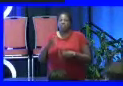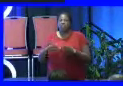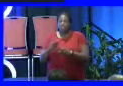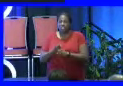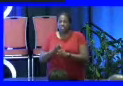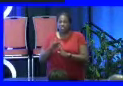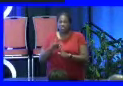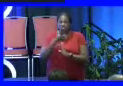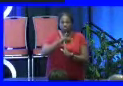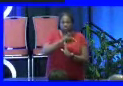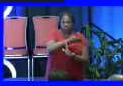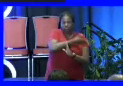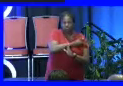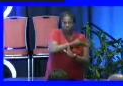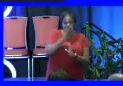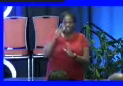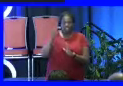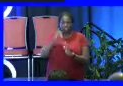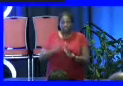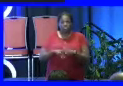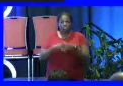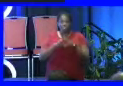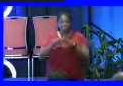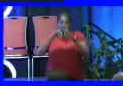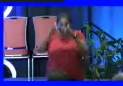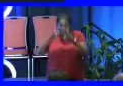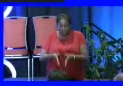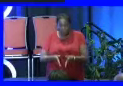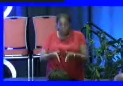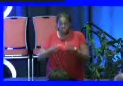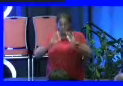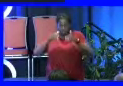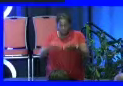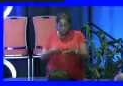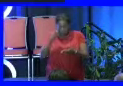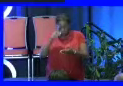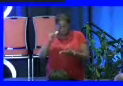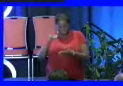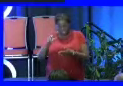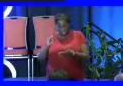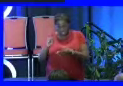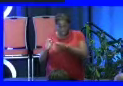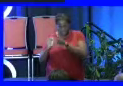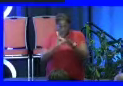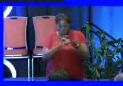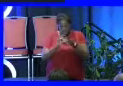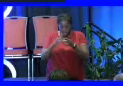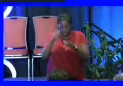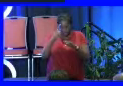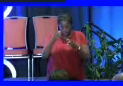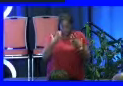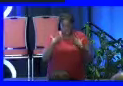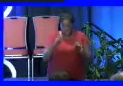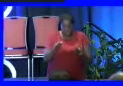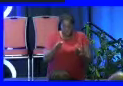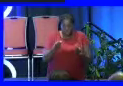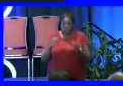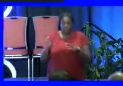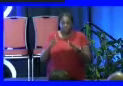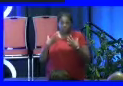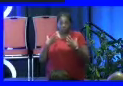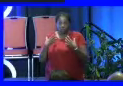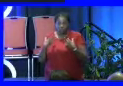when California really embarked on a whole person care approach. So, the coordination of the health, behavioral health, and social services in a way that's